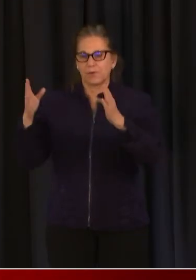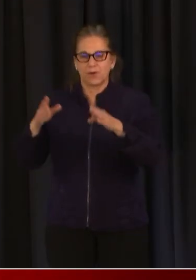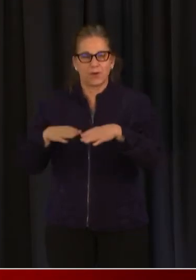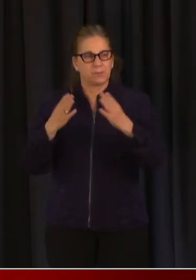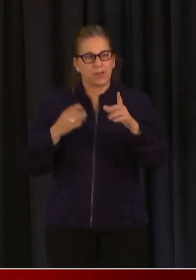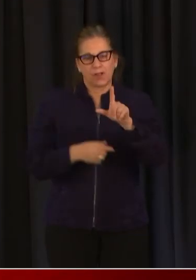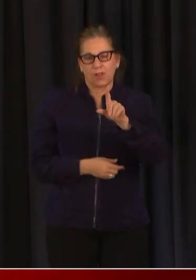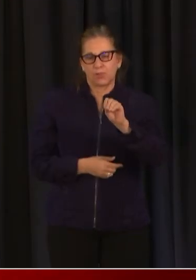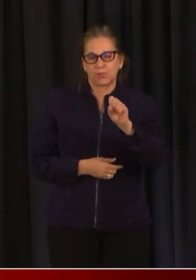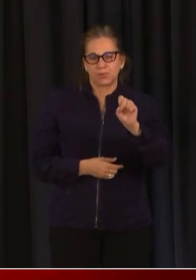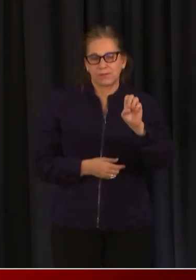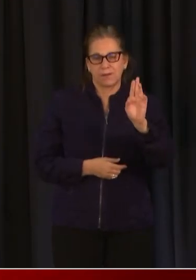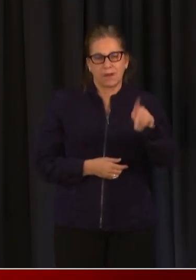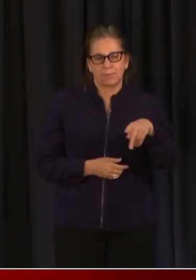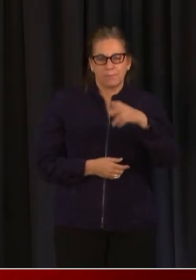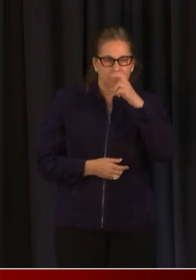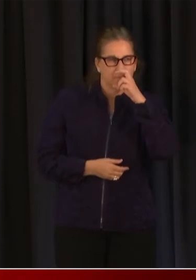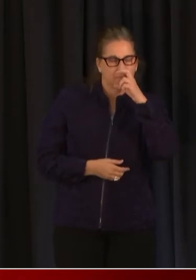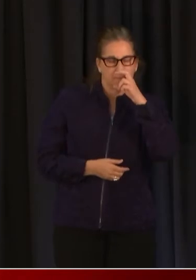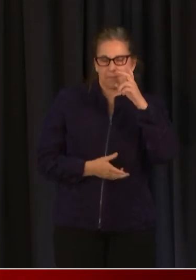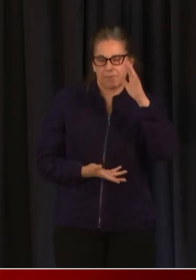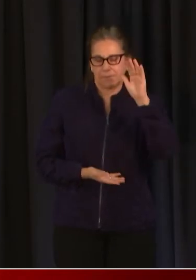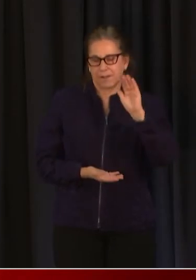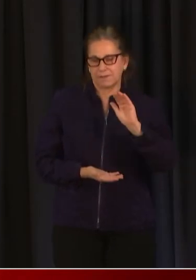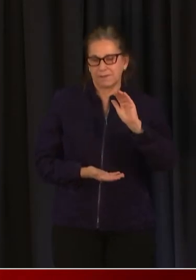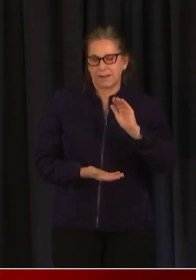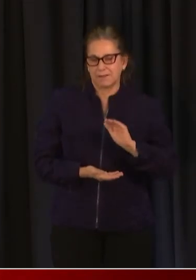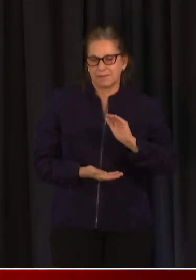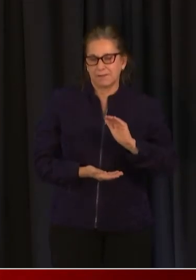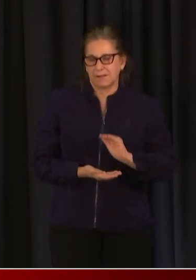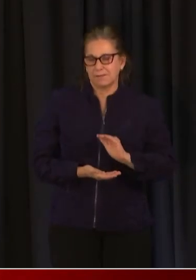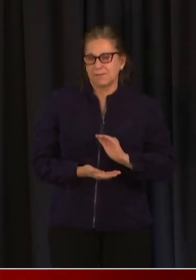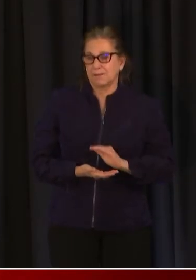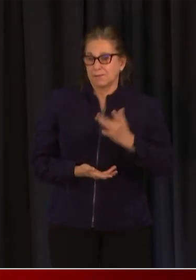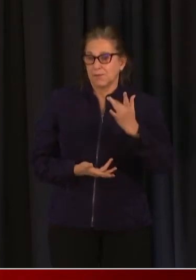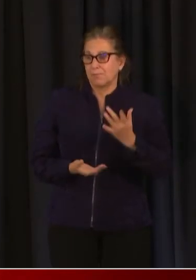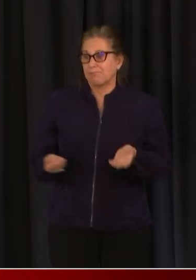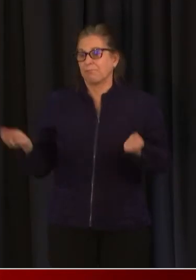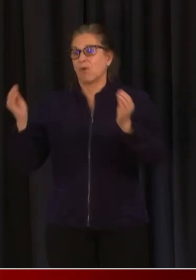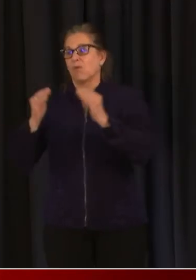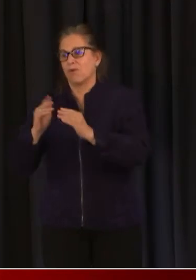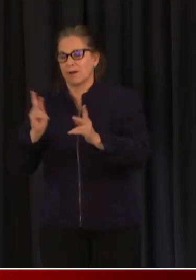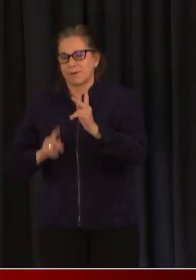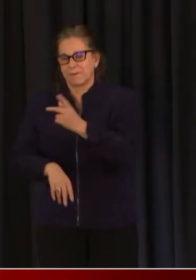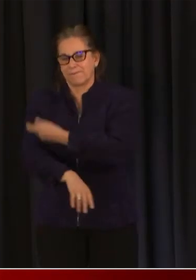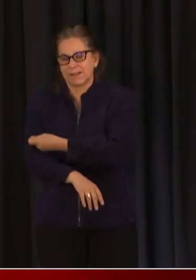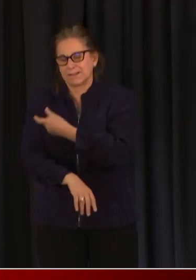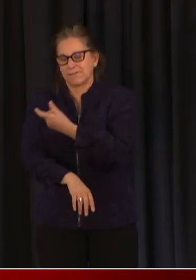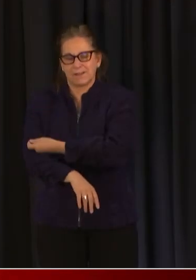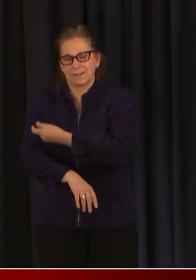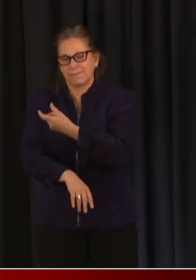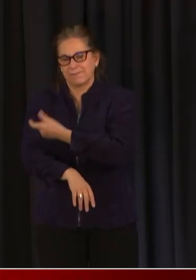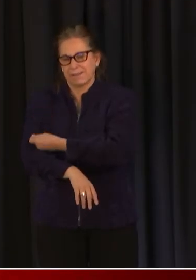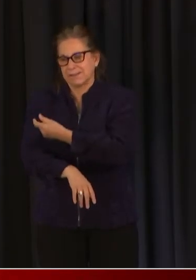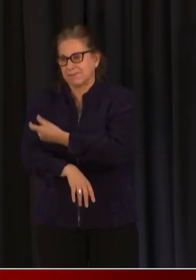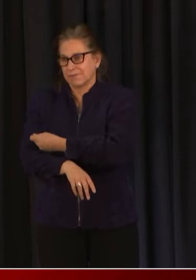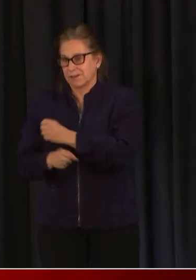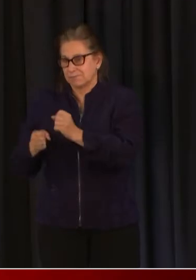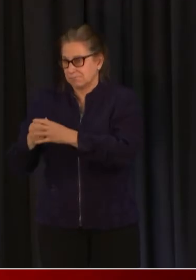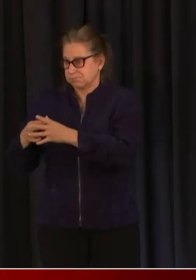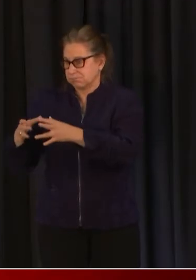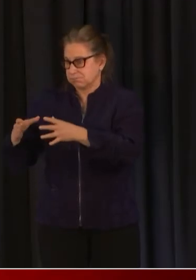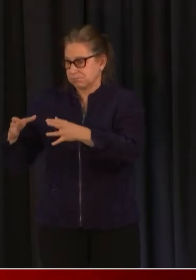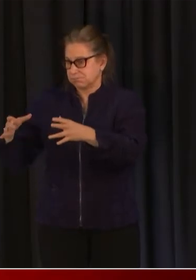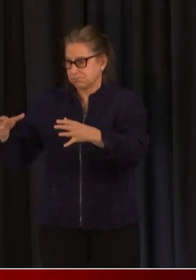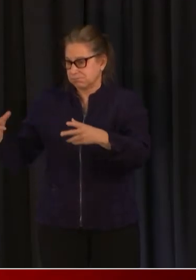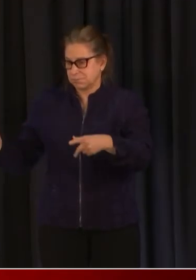aggressive, then we can have, I think that so far these data coming back are looking like we can turn up